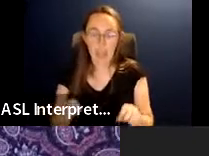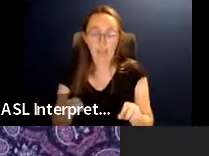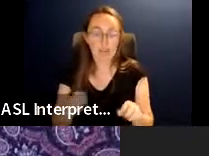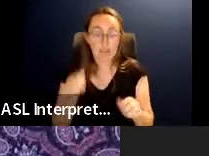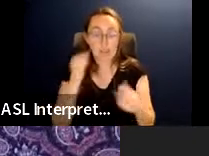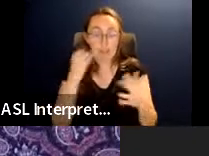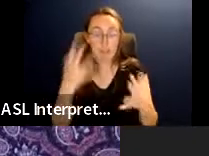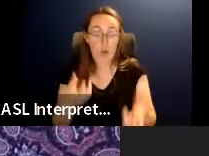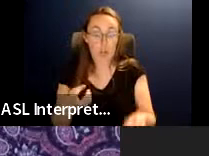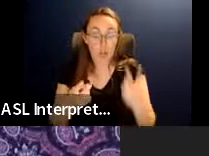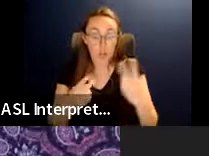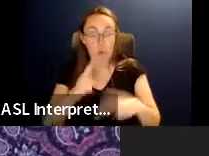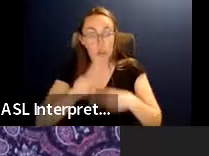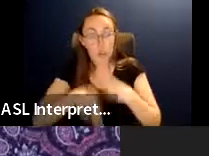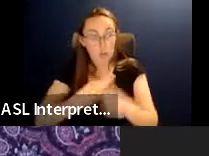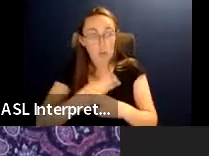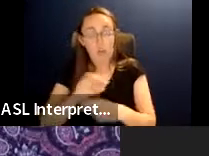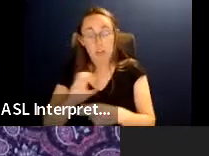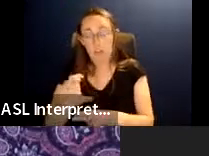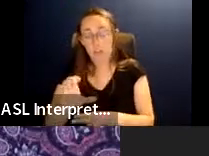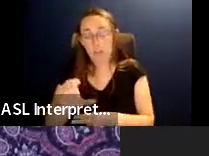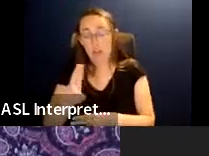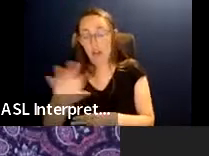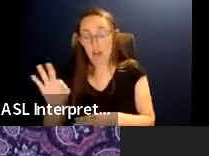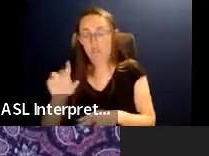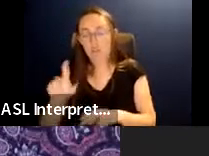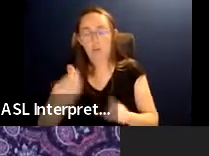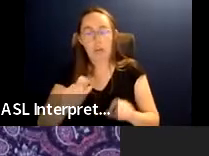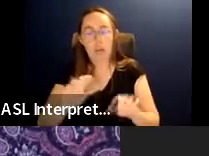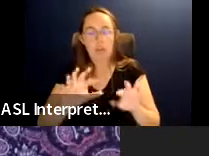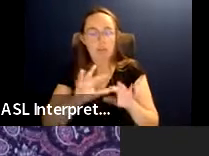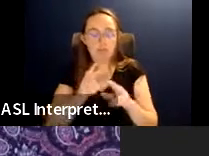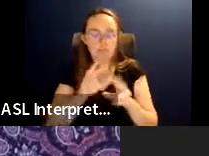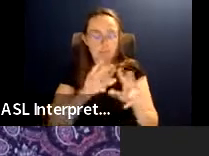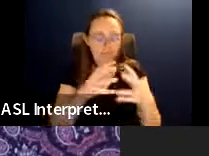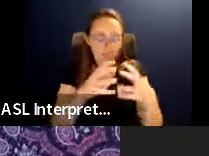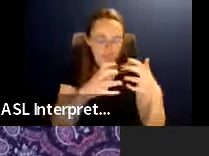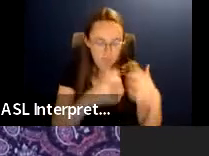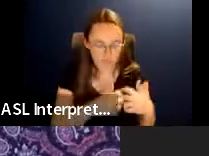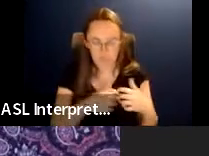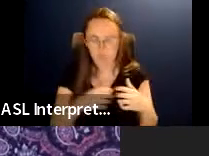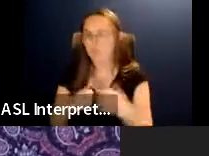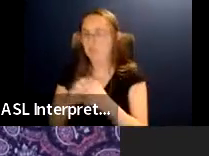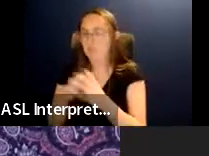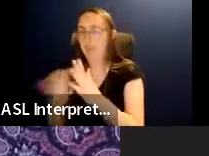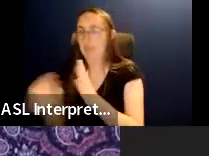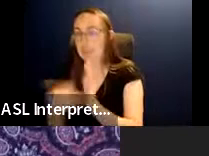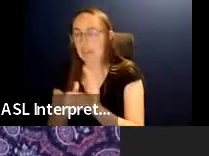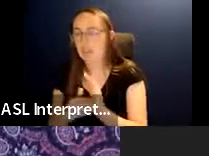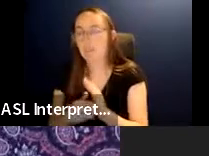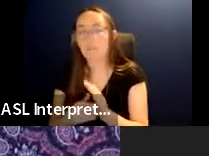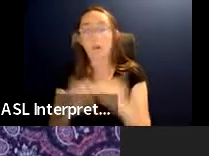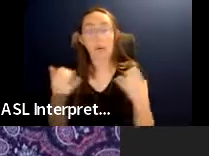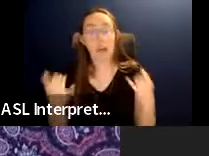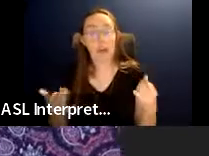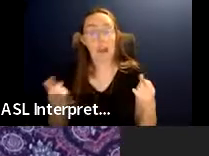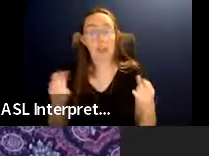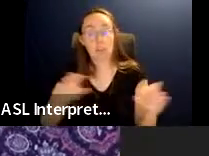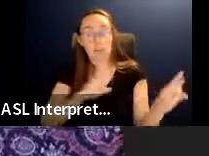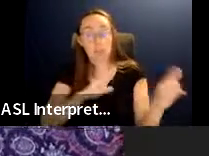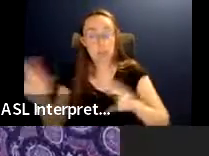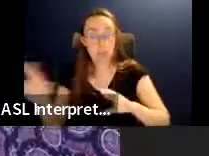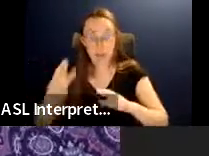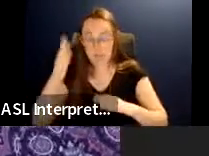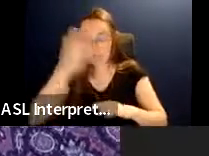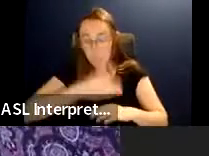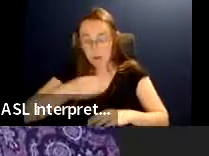universal cuffs out of these materials, you can do that as well. So everybody should have that laid out in front of them. Piece,